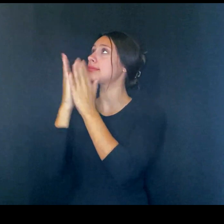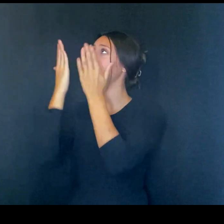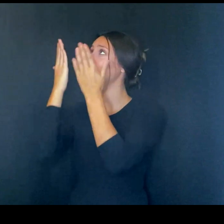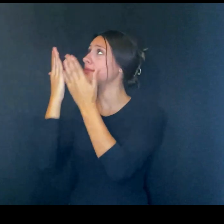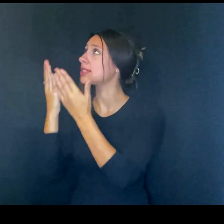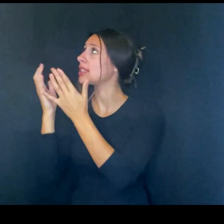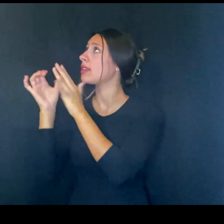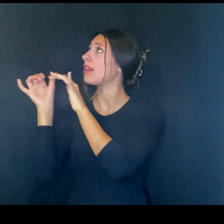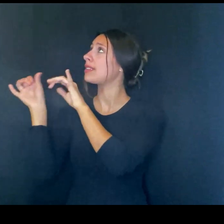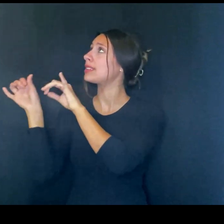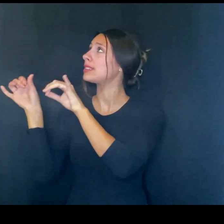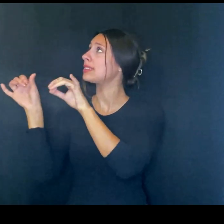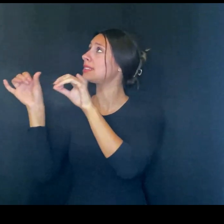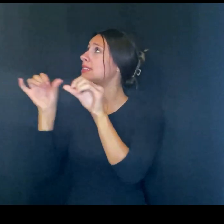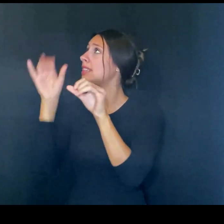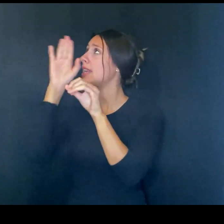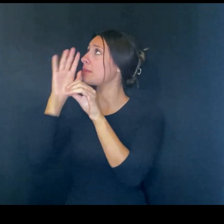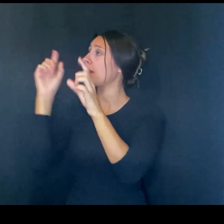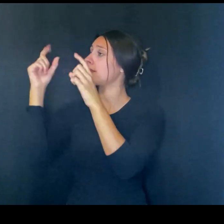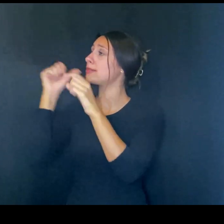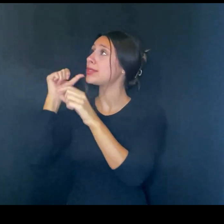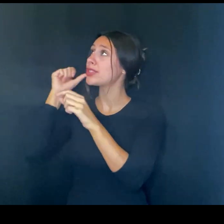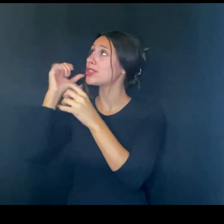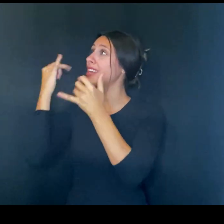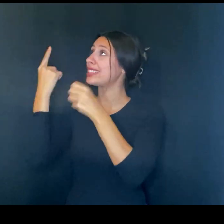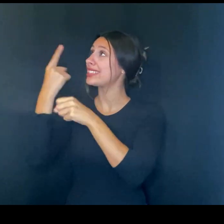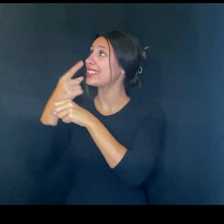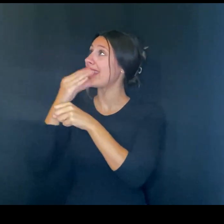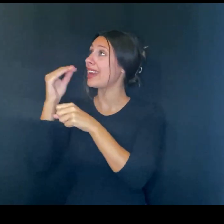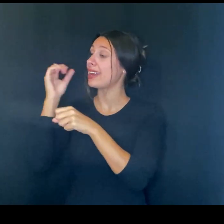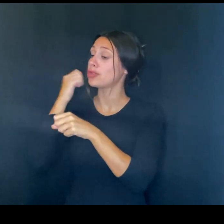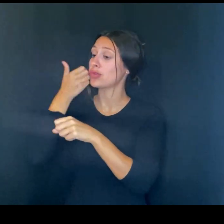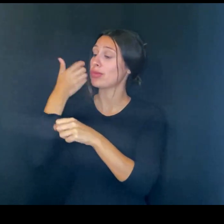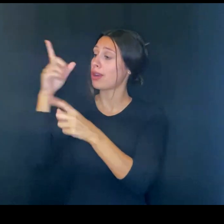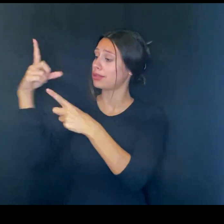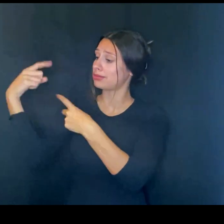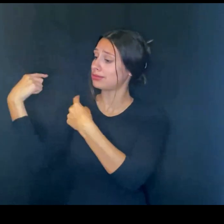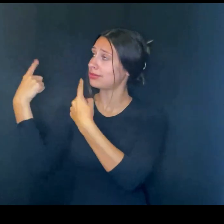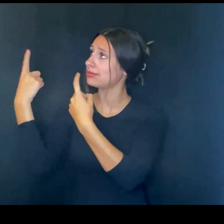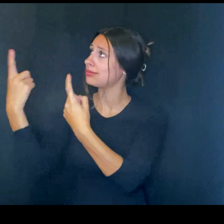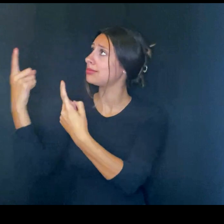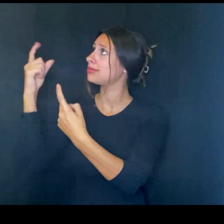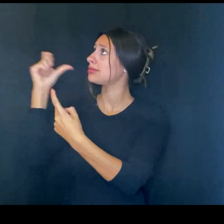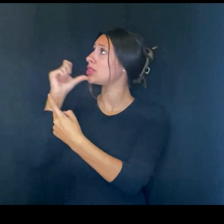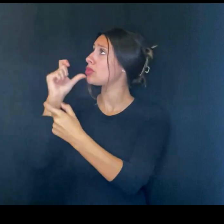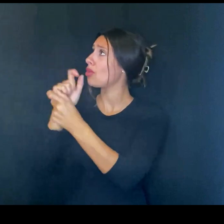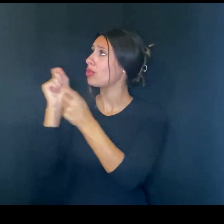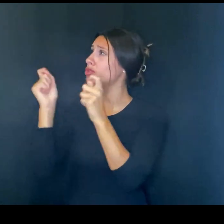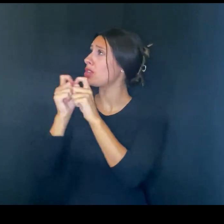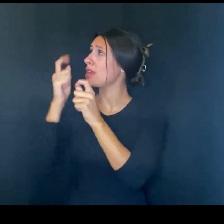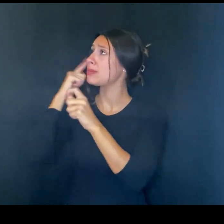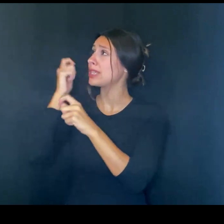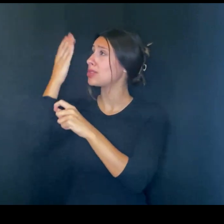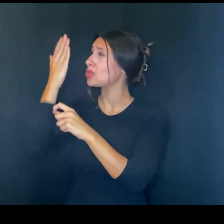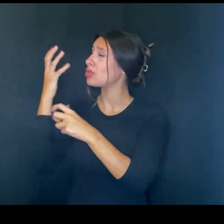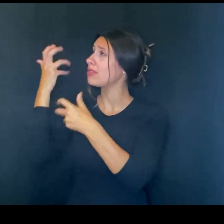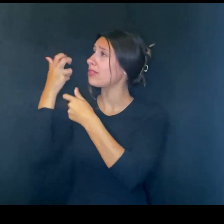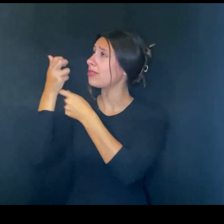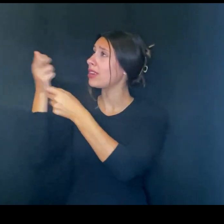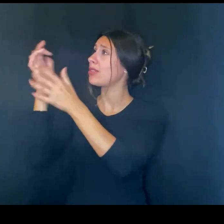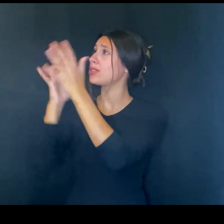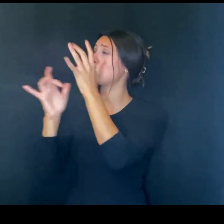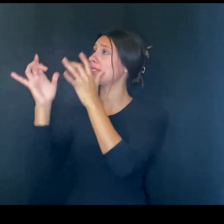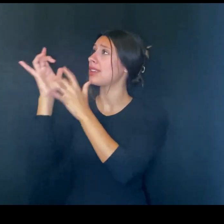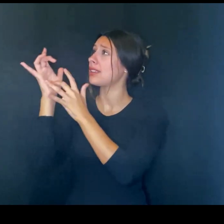God, from yesterday, today, and tomorrow, Lord. You don't change because you are faithful, Jesus.